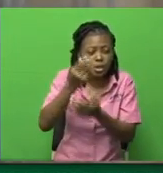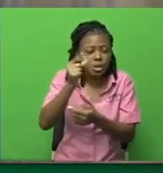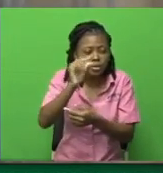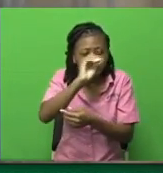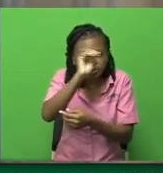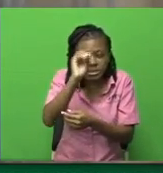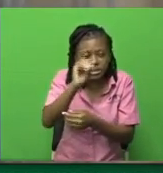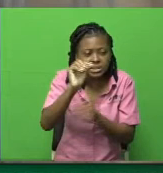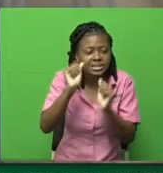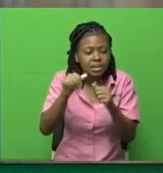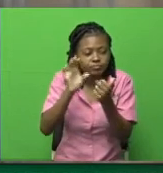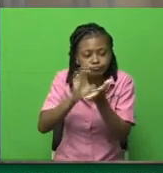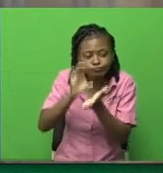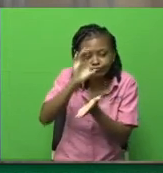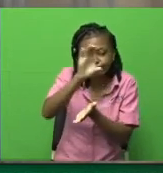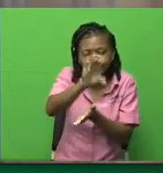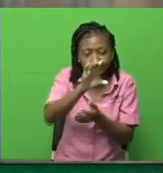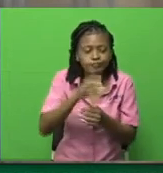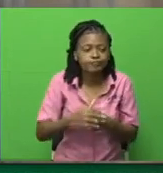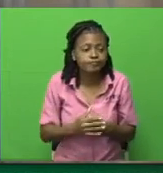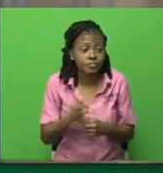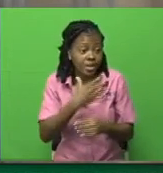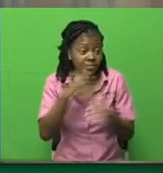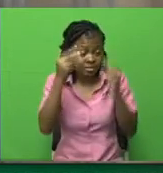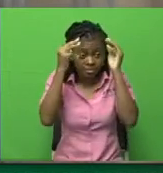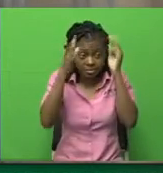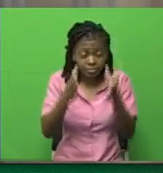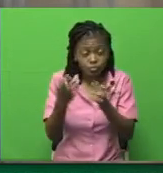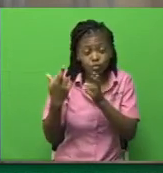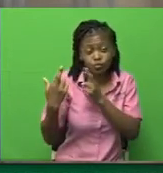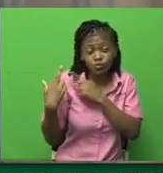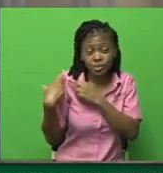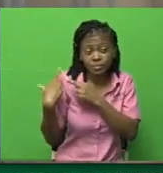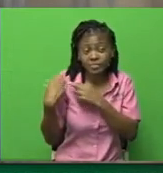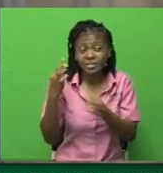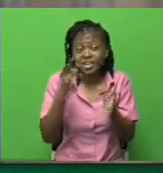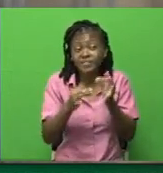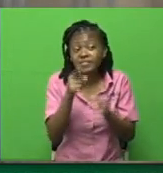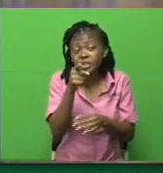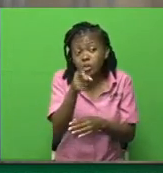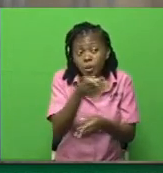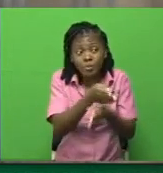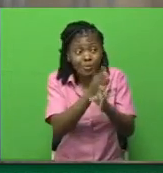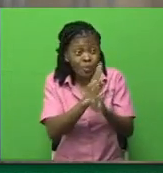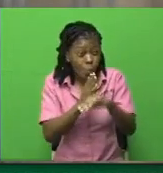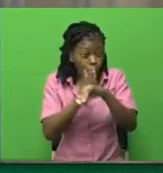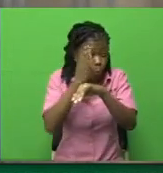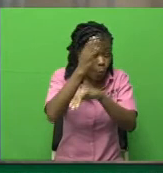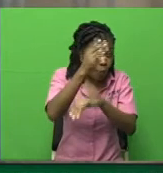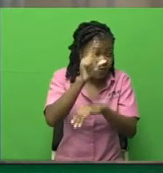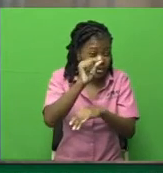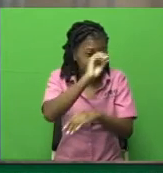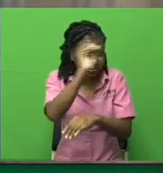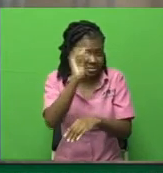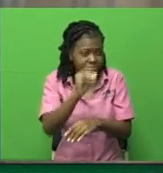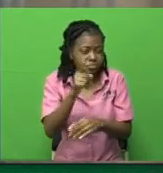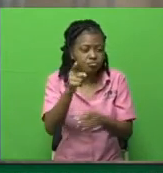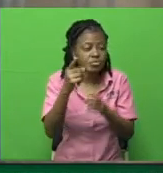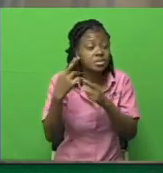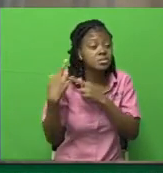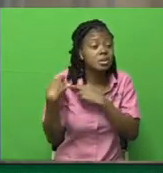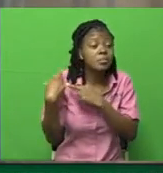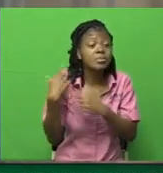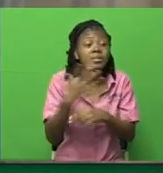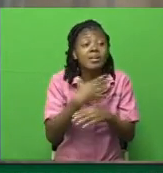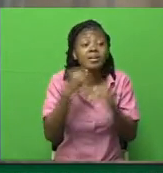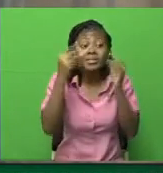responsible for get taking out anything above the 20 overdraft the fact that the minister had to break the